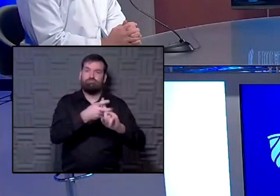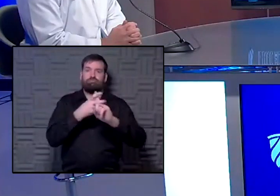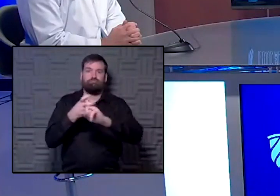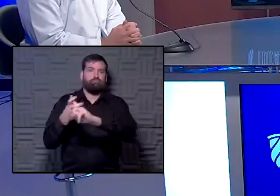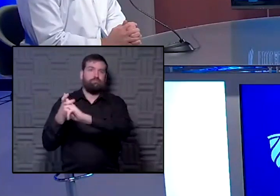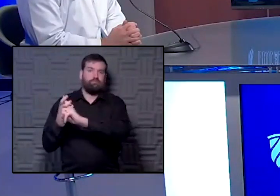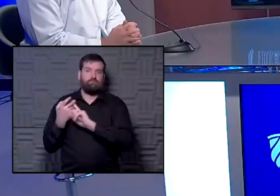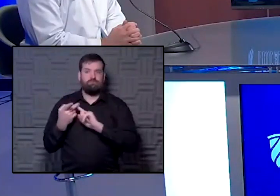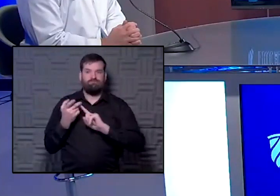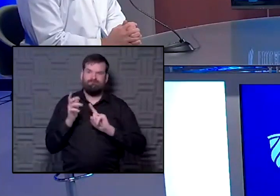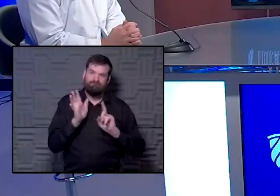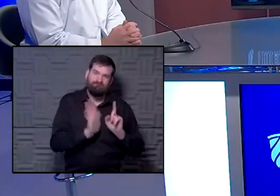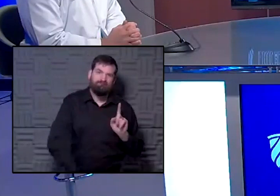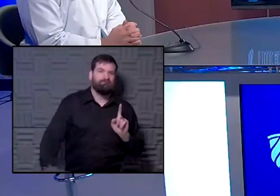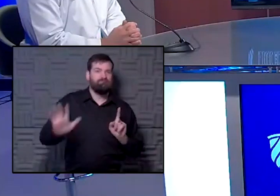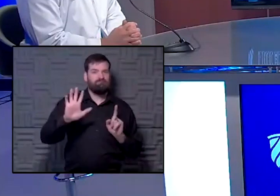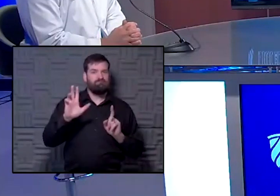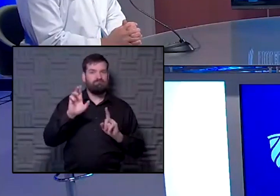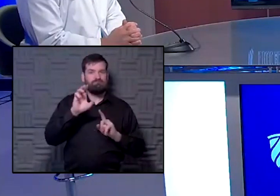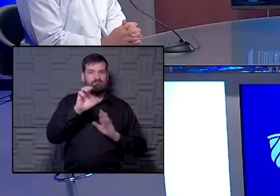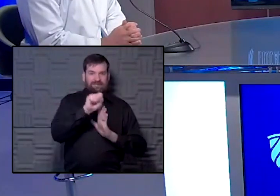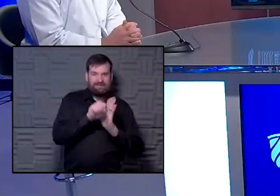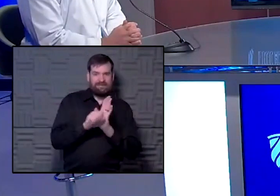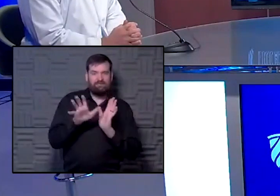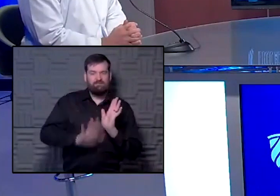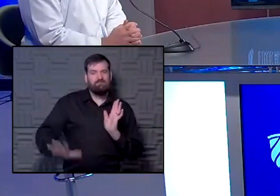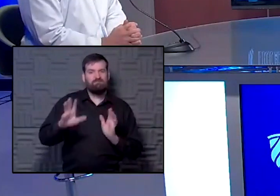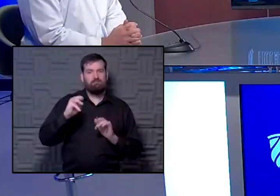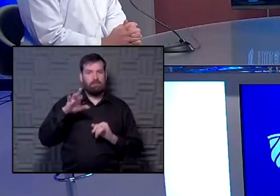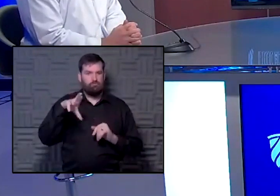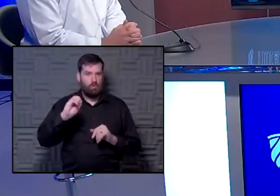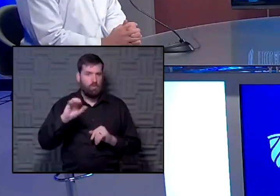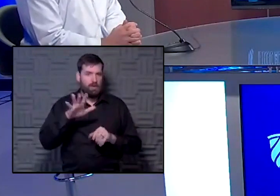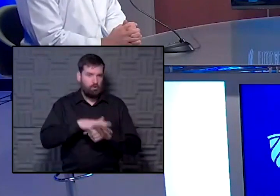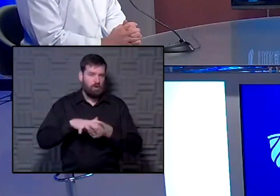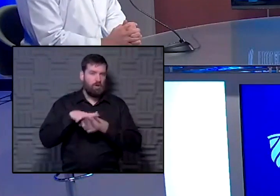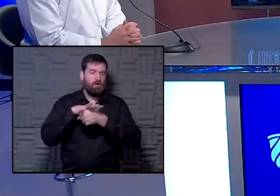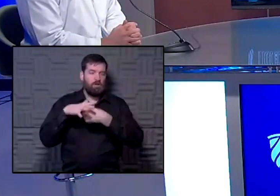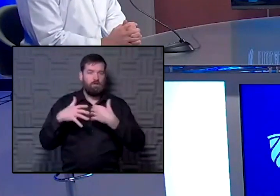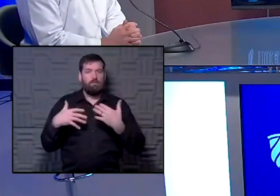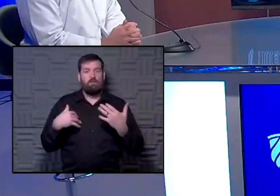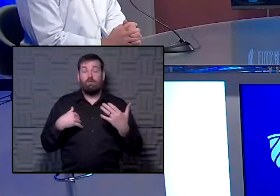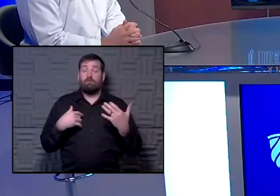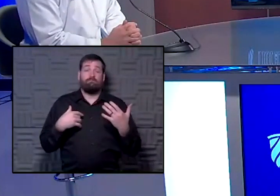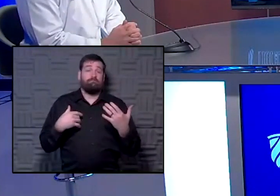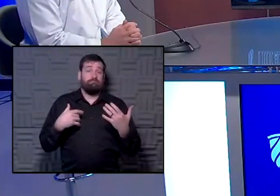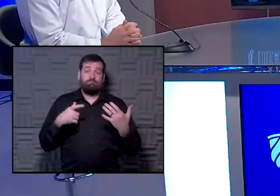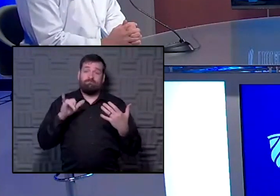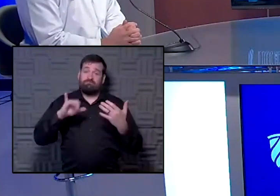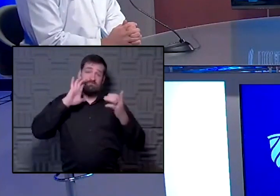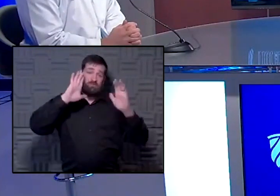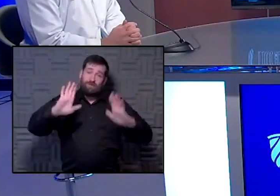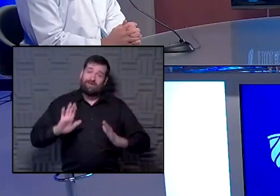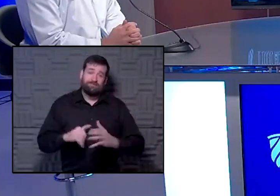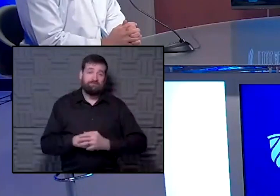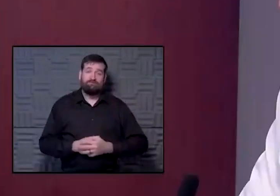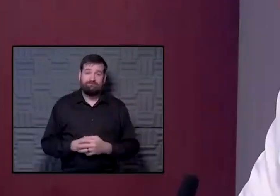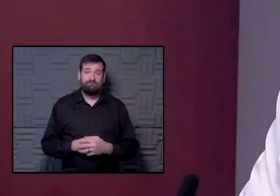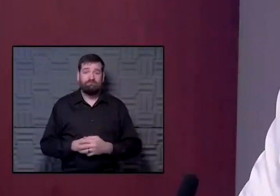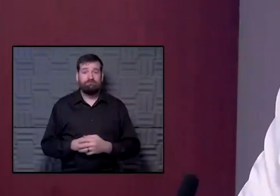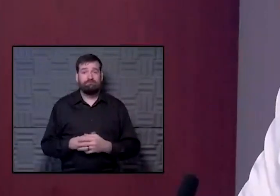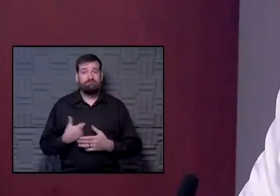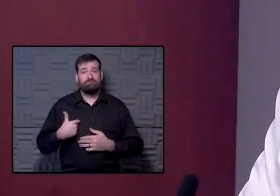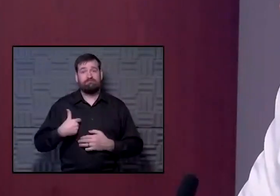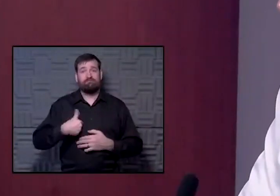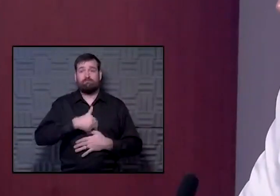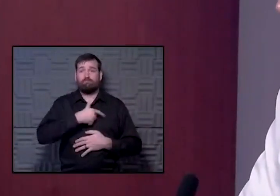all the way across the state line and with our partners across the state line, And that's been great because, we need to